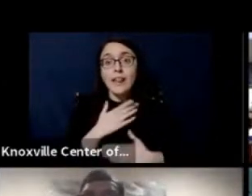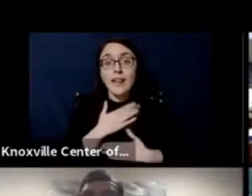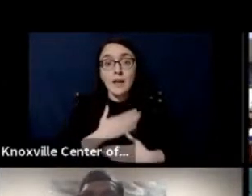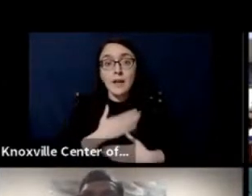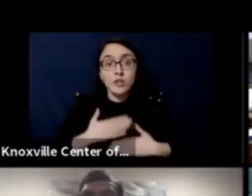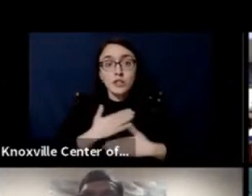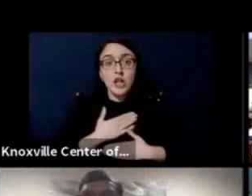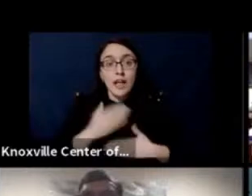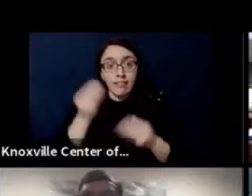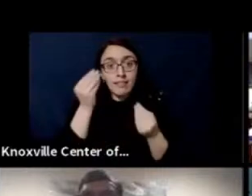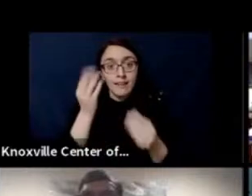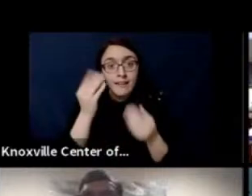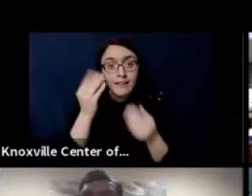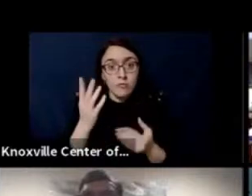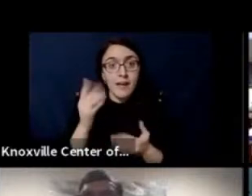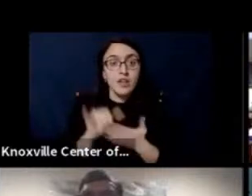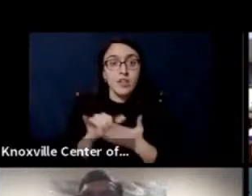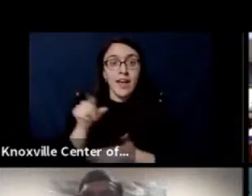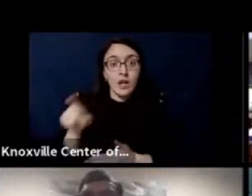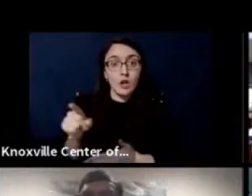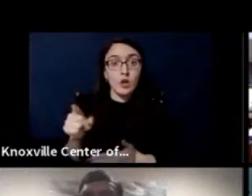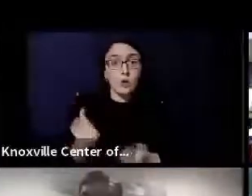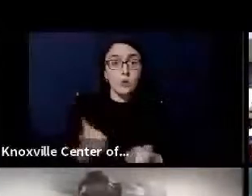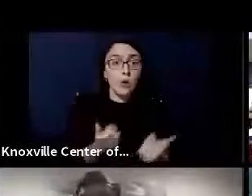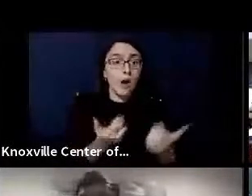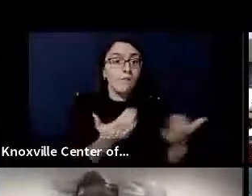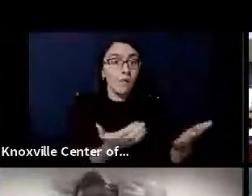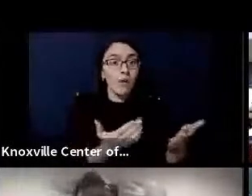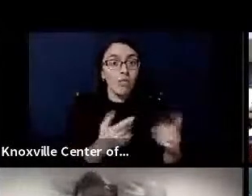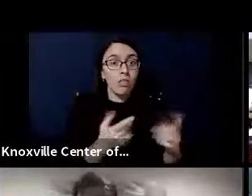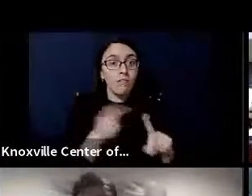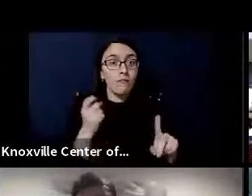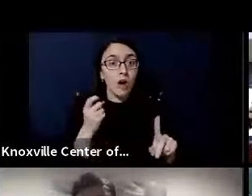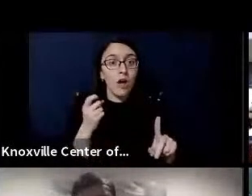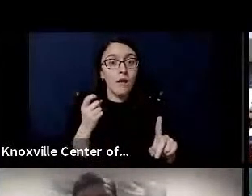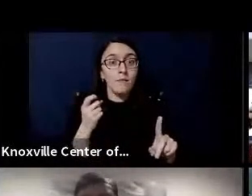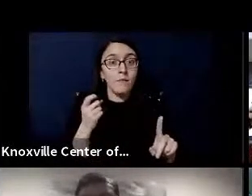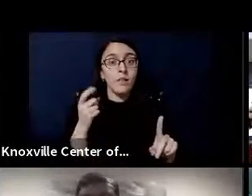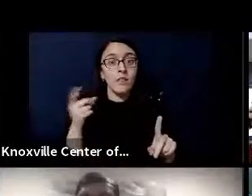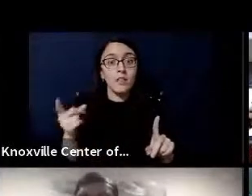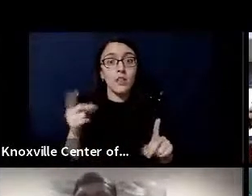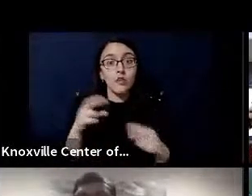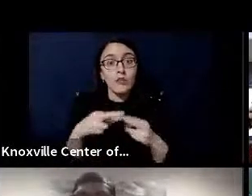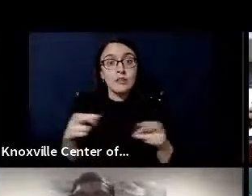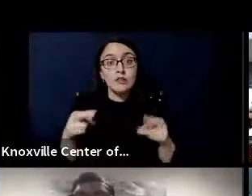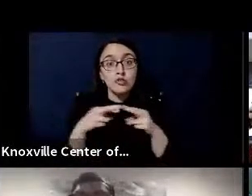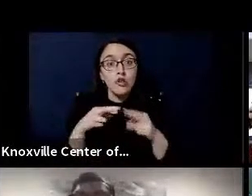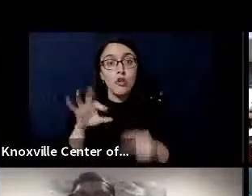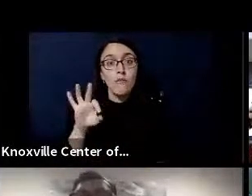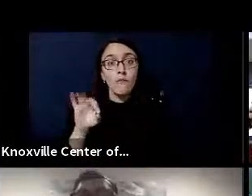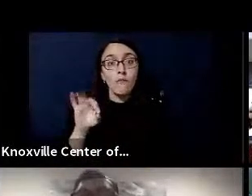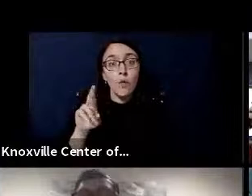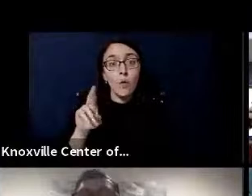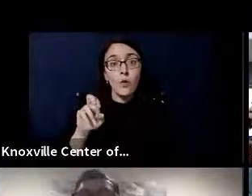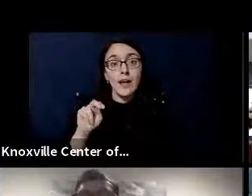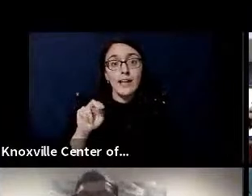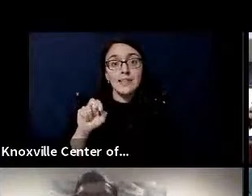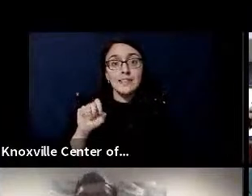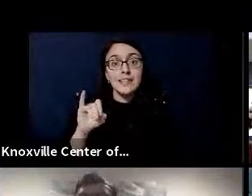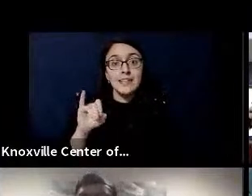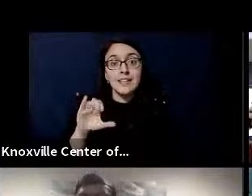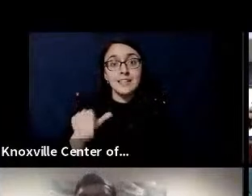the information that you brought forth to us from the Regional Forensic Center. It's good